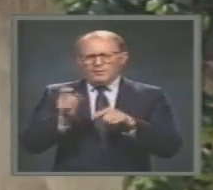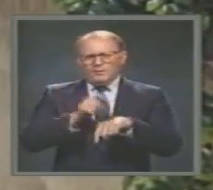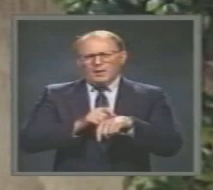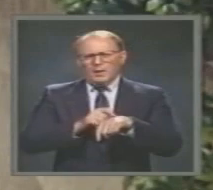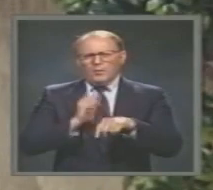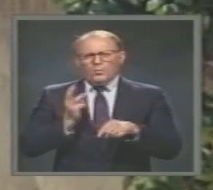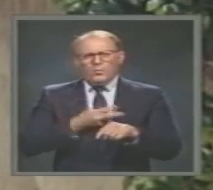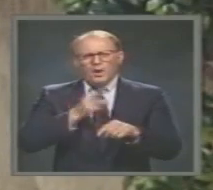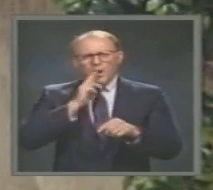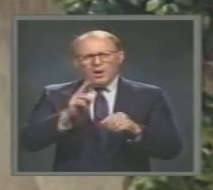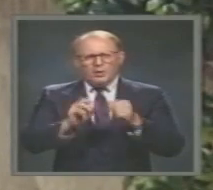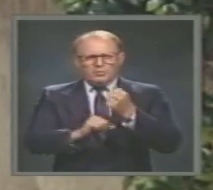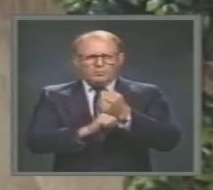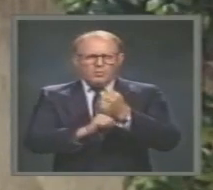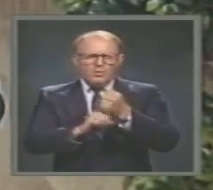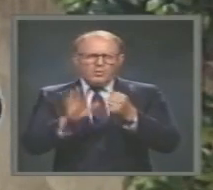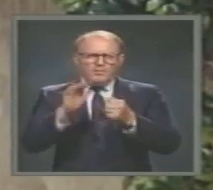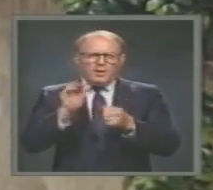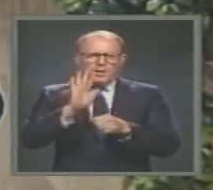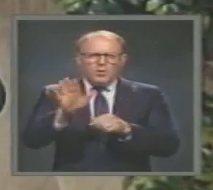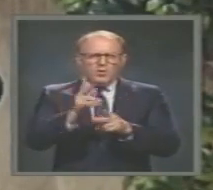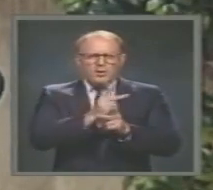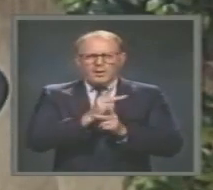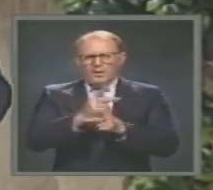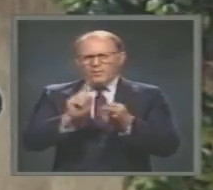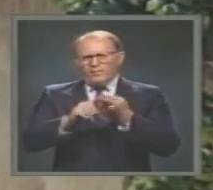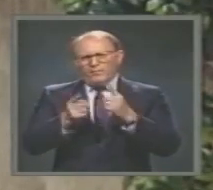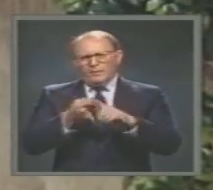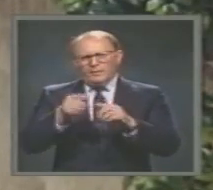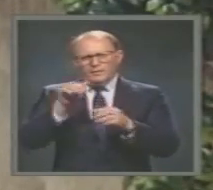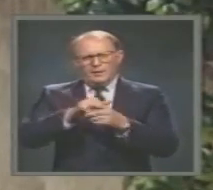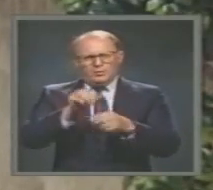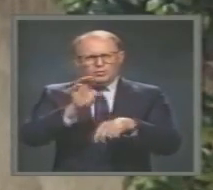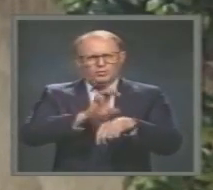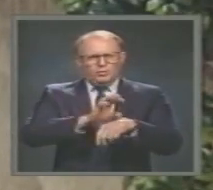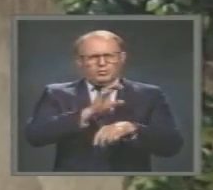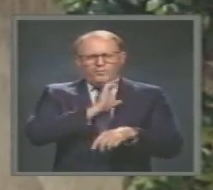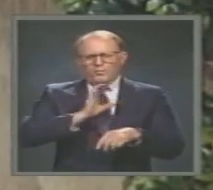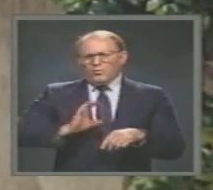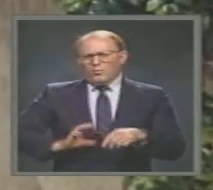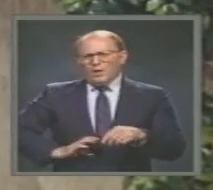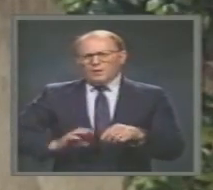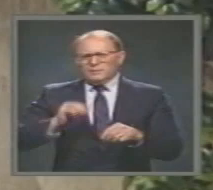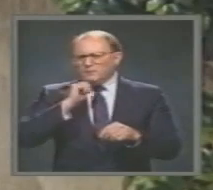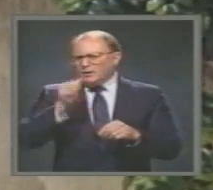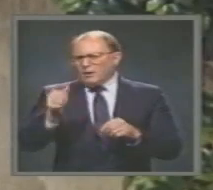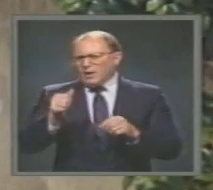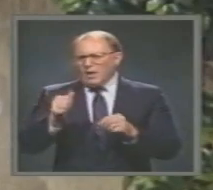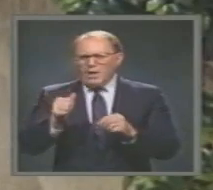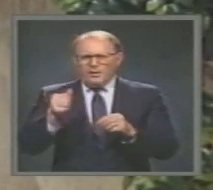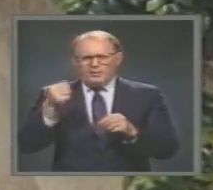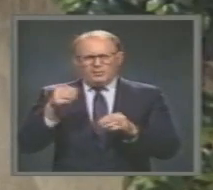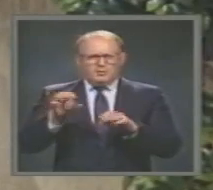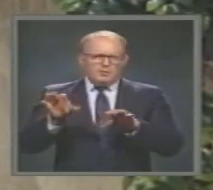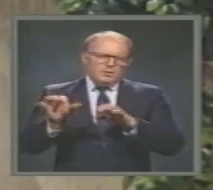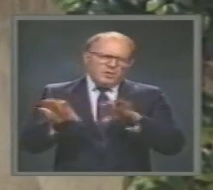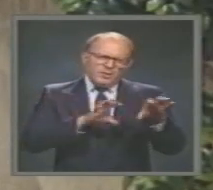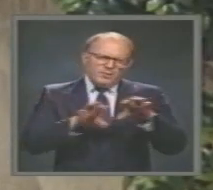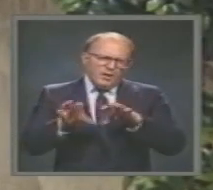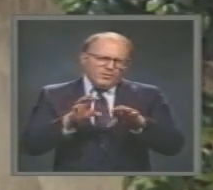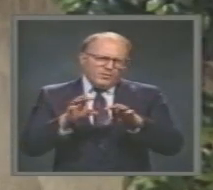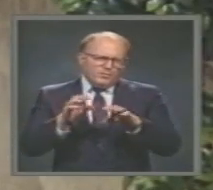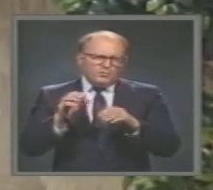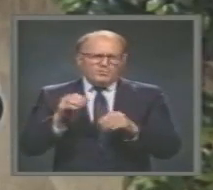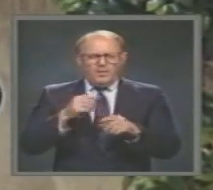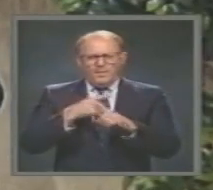we're presented by your caring neighbors and friends in Churches of Christ, not as a commercial enterprise, not as entertainment, but